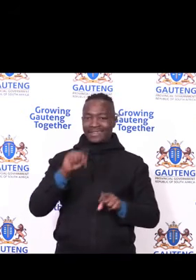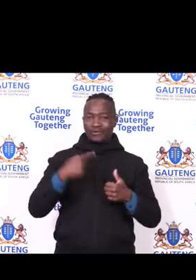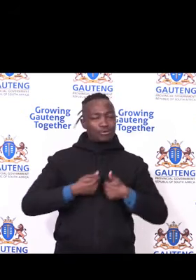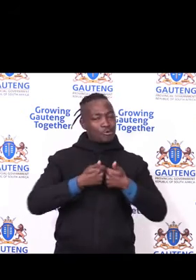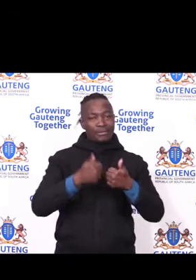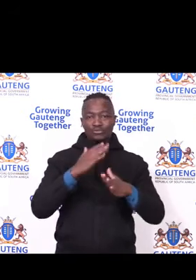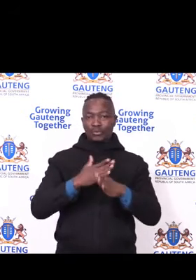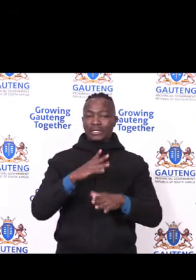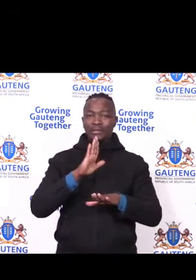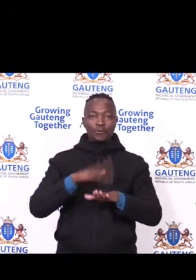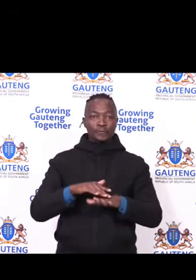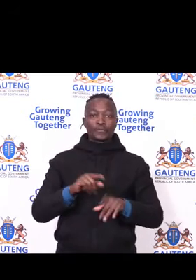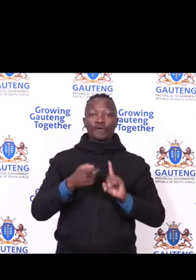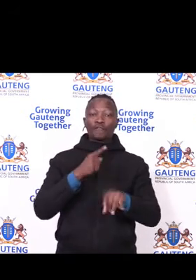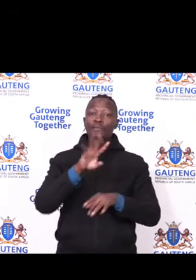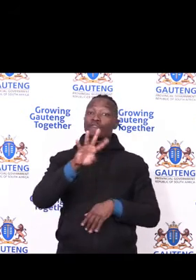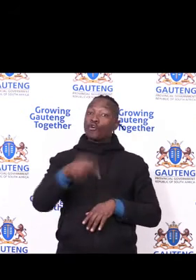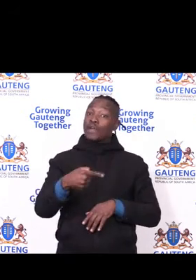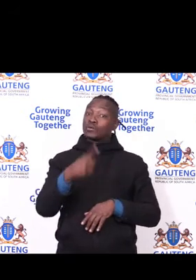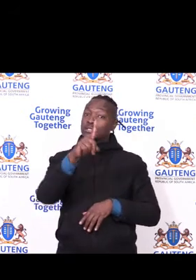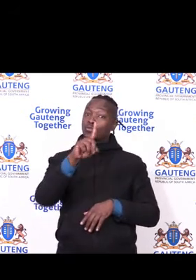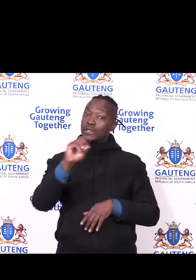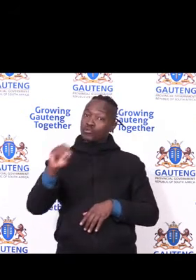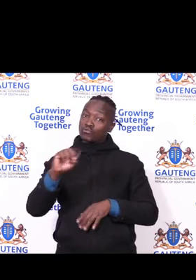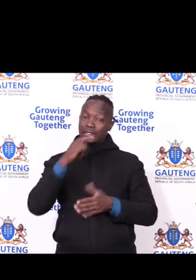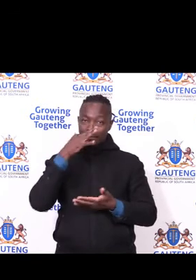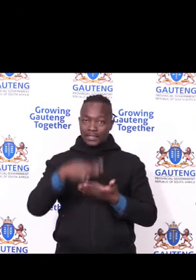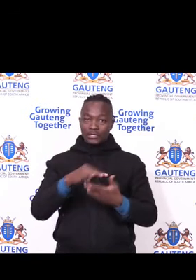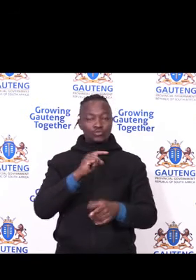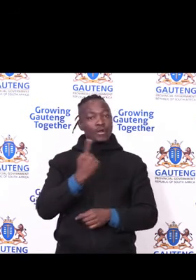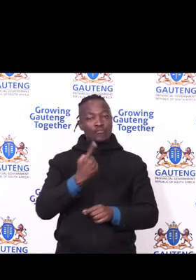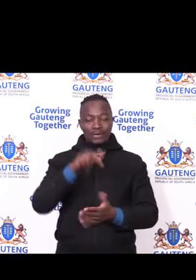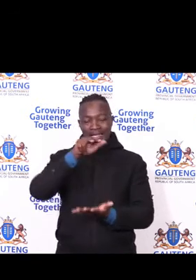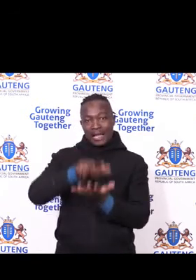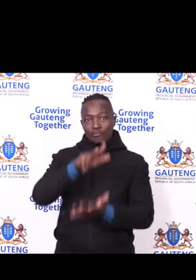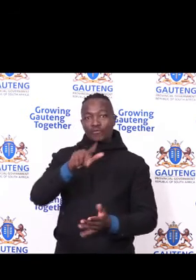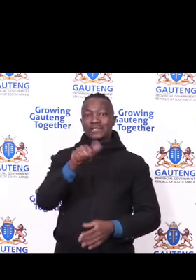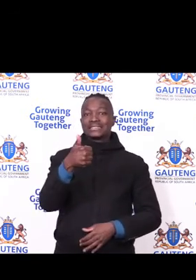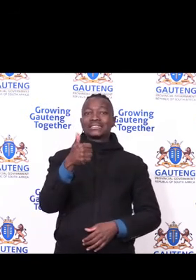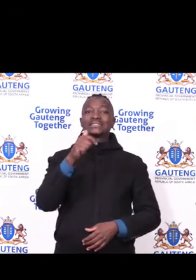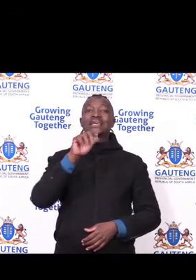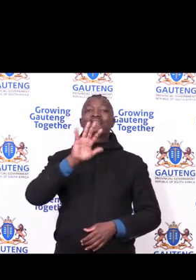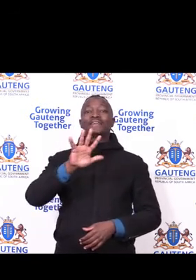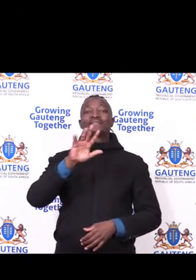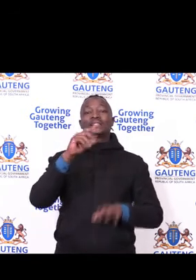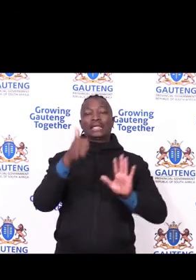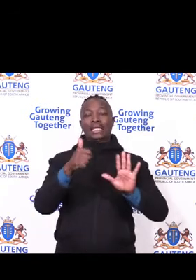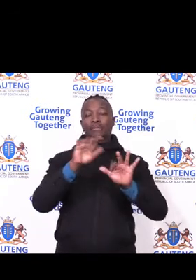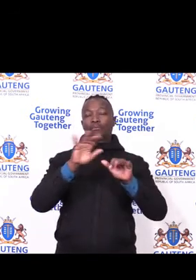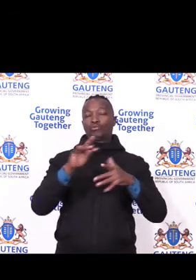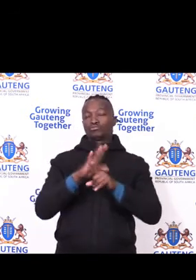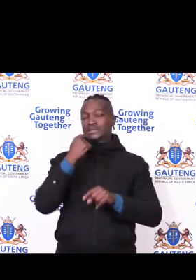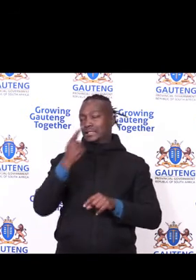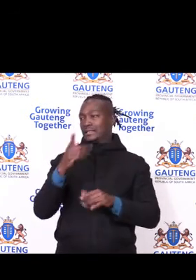the 4,100 applications that we've received, we've only approved 658.